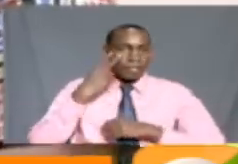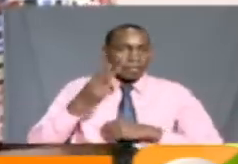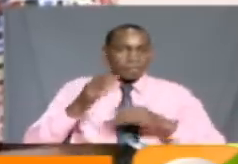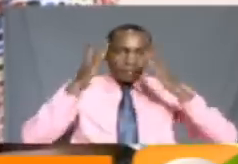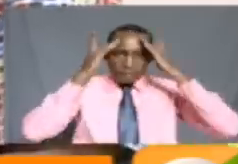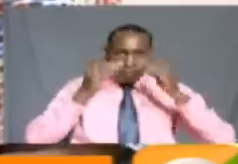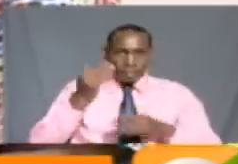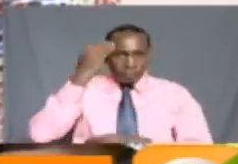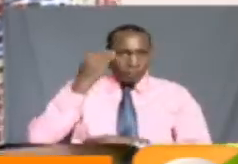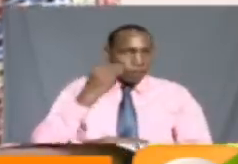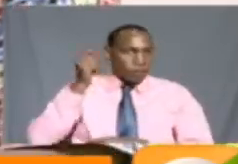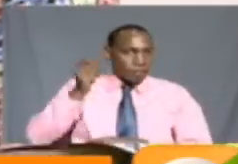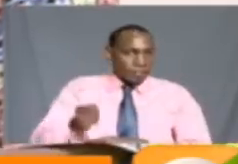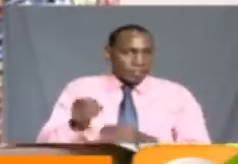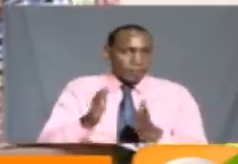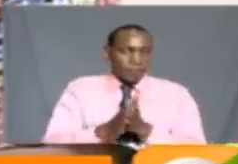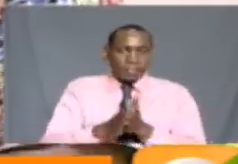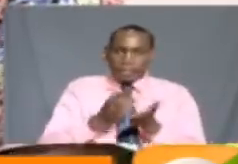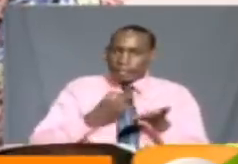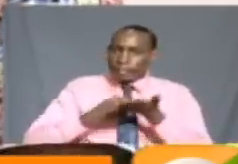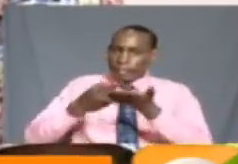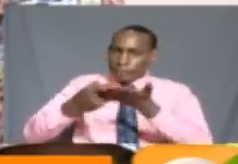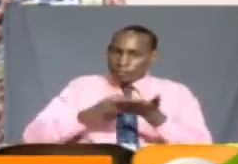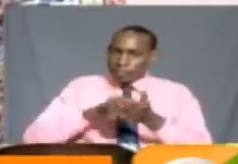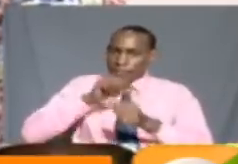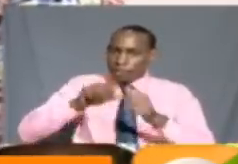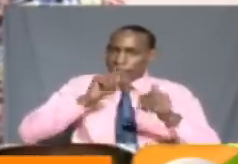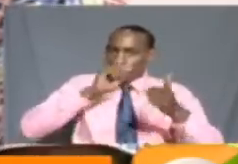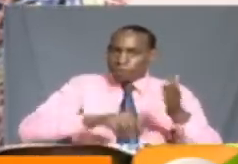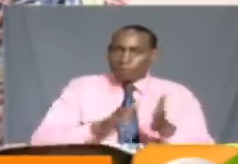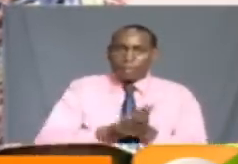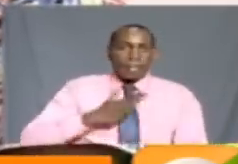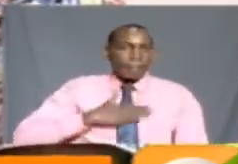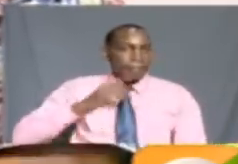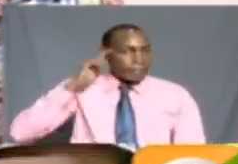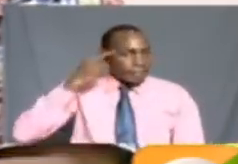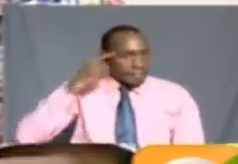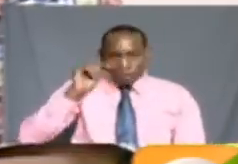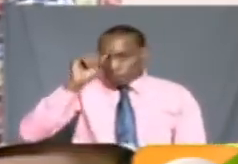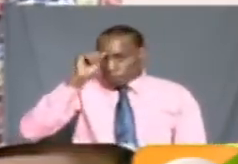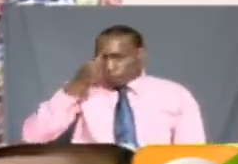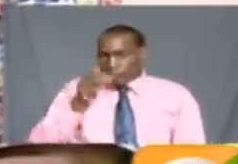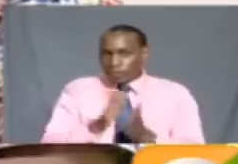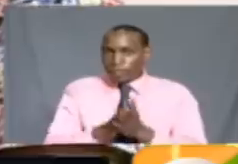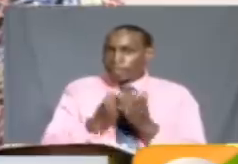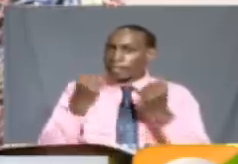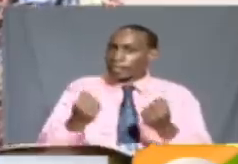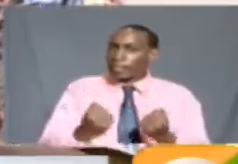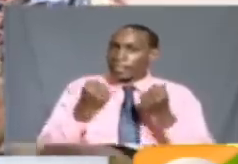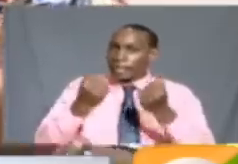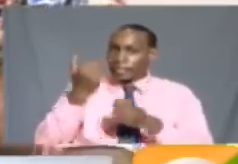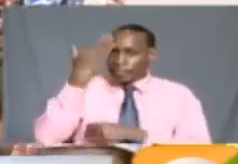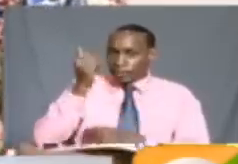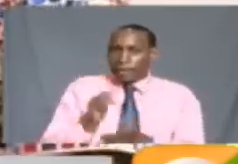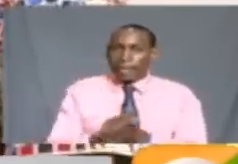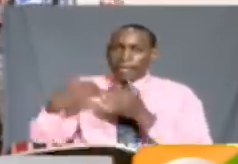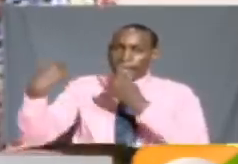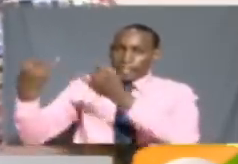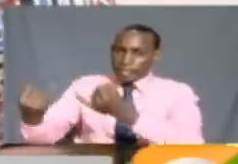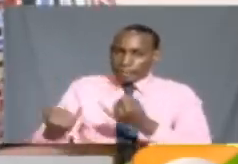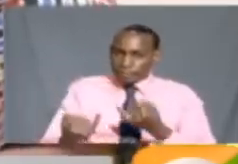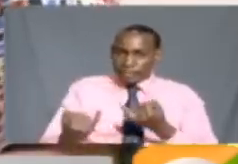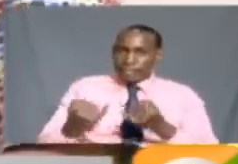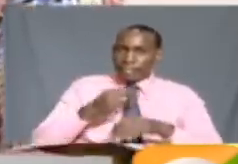judges made and what the conversation was all about. And I think they were wise and courageous because they invited the